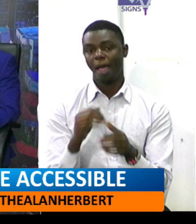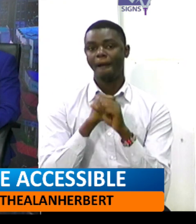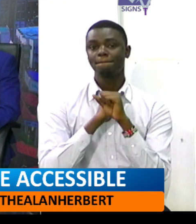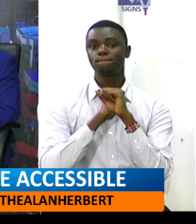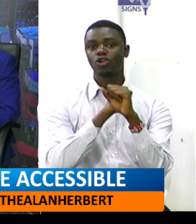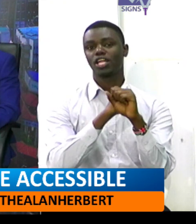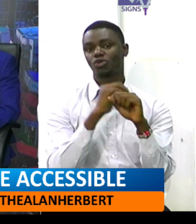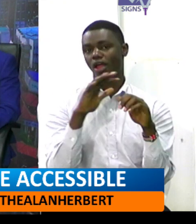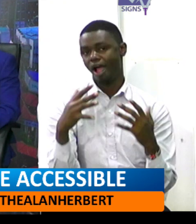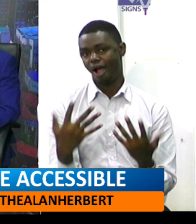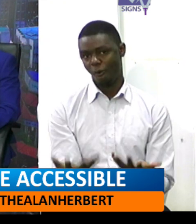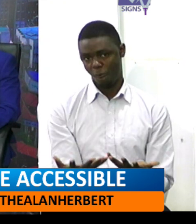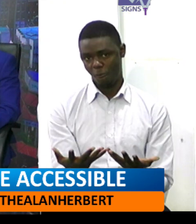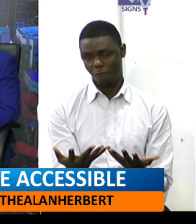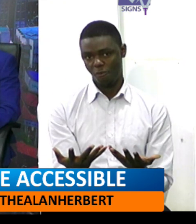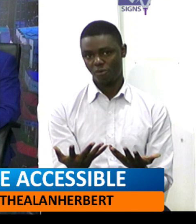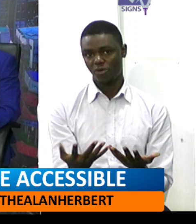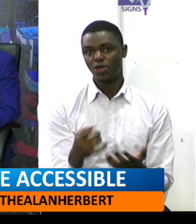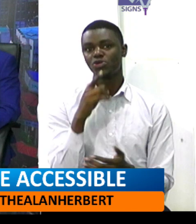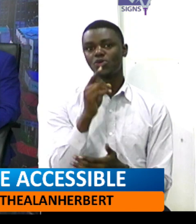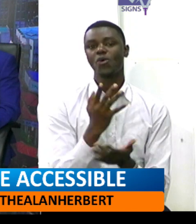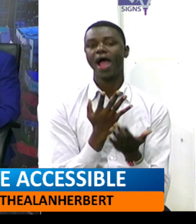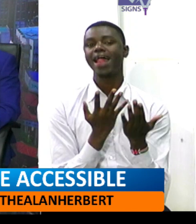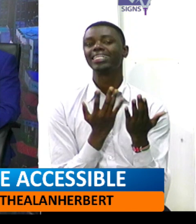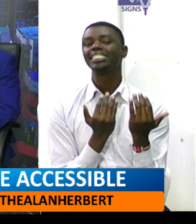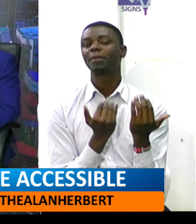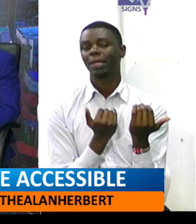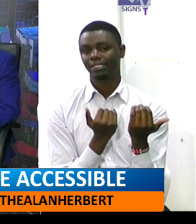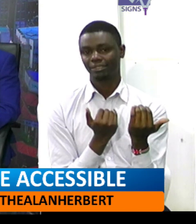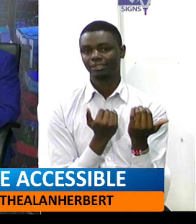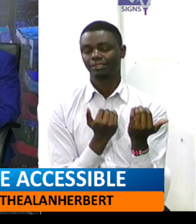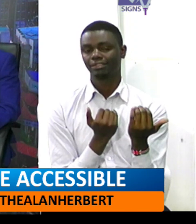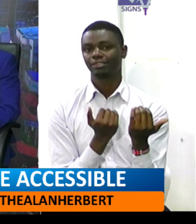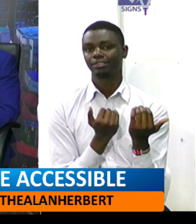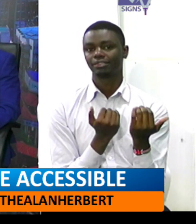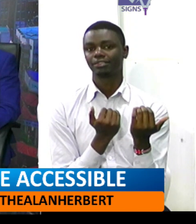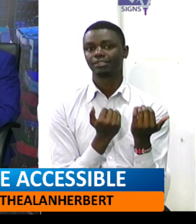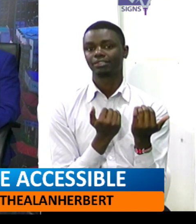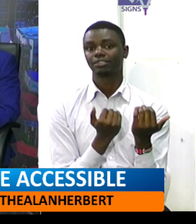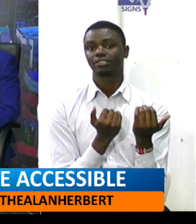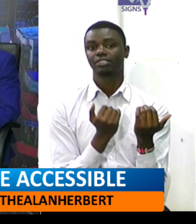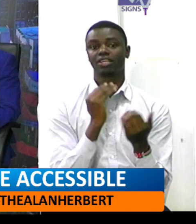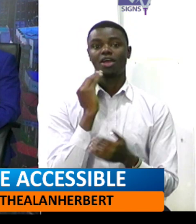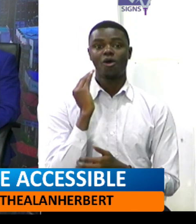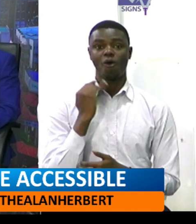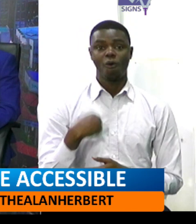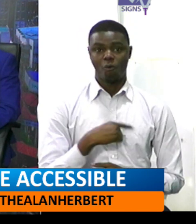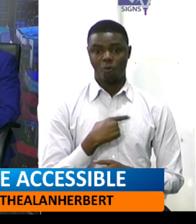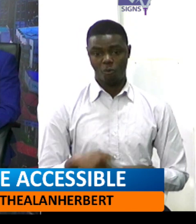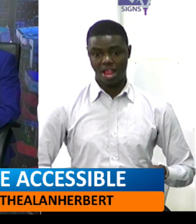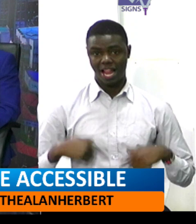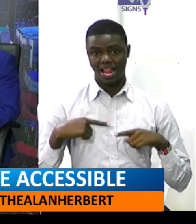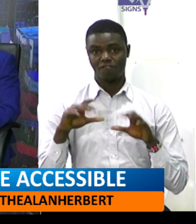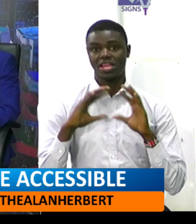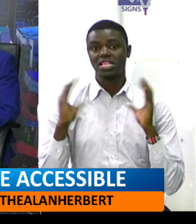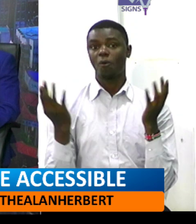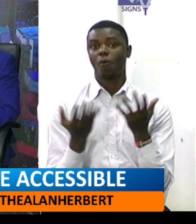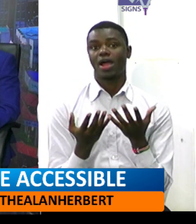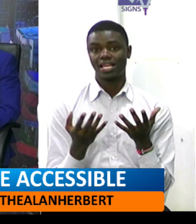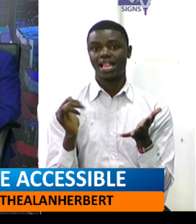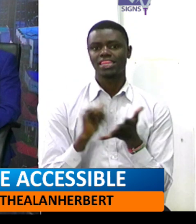Protection in the sense that you anticipate that we live in a world that